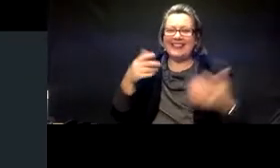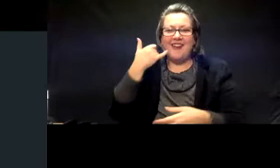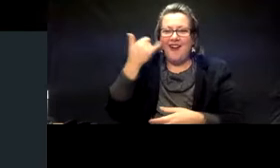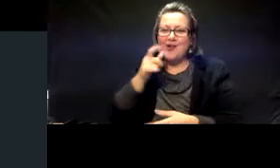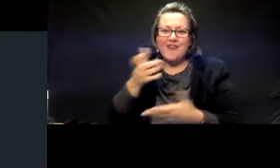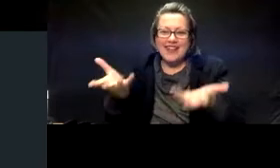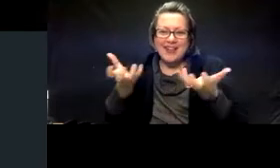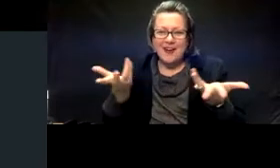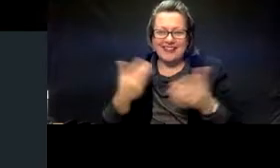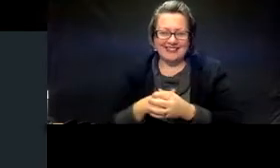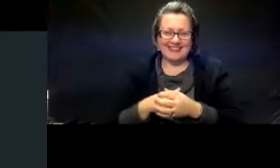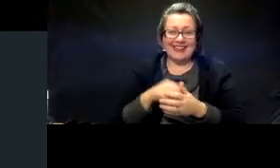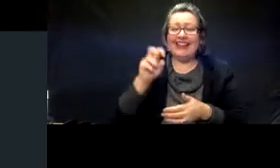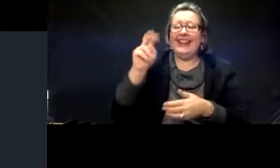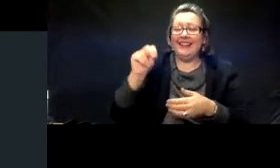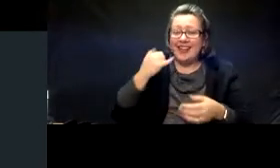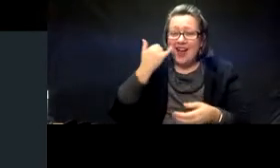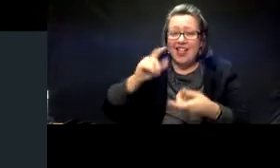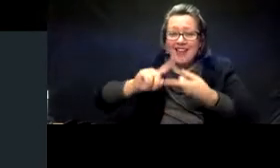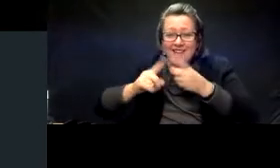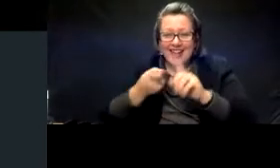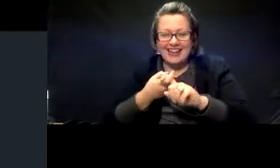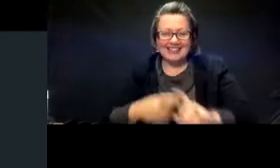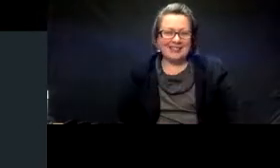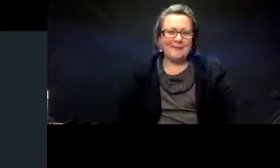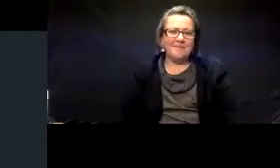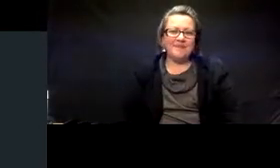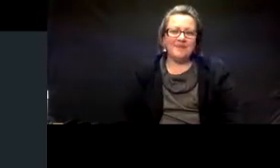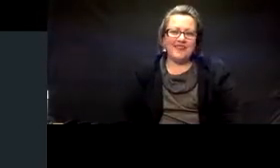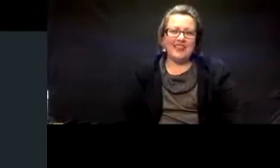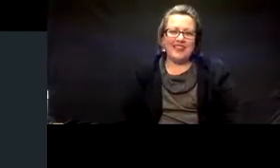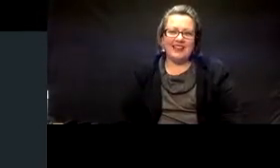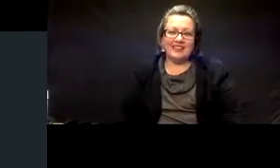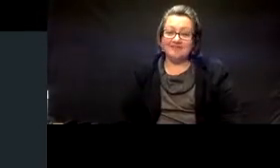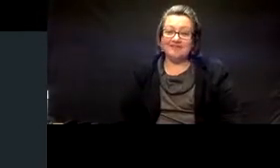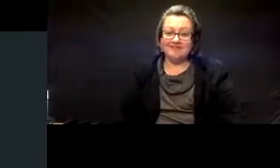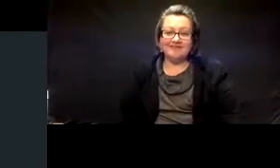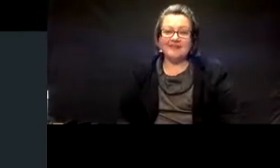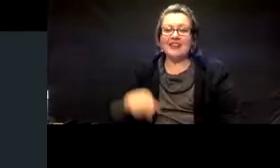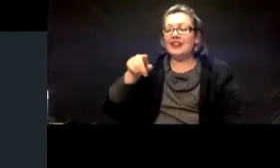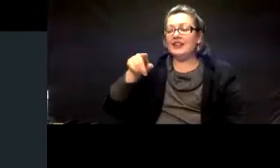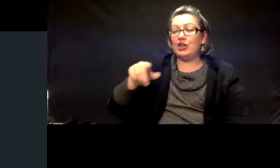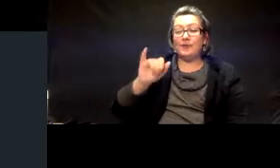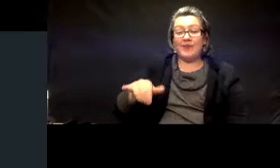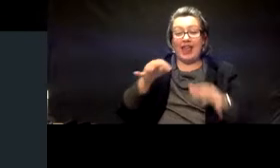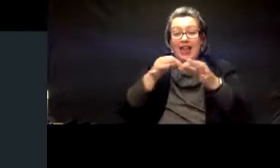their family members. And they can call their grandparents or whoever they want. They can even call their friends.